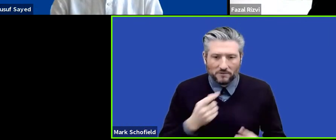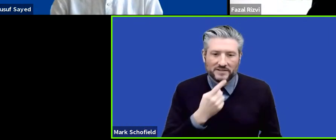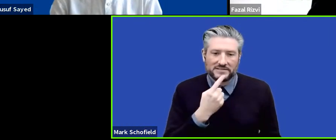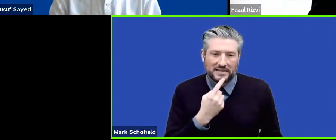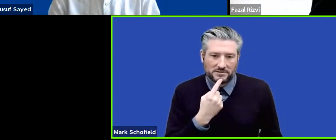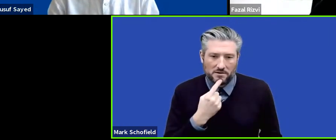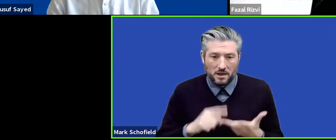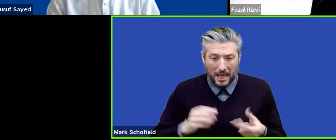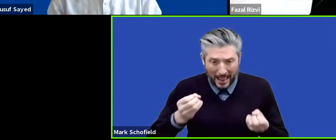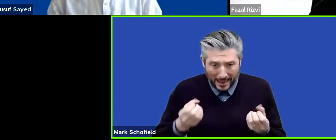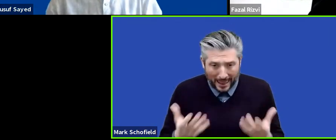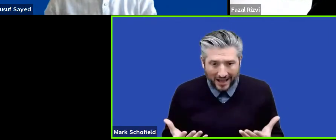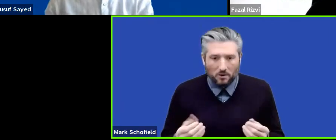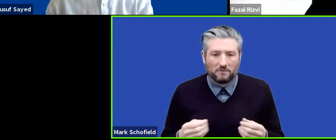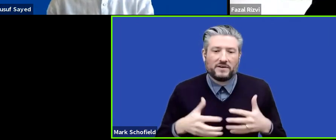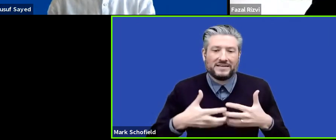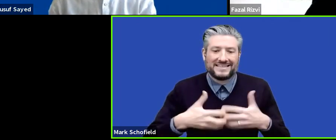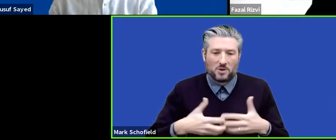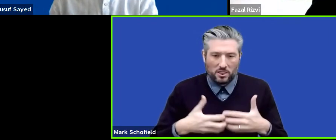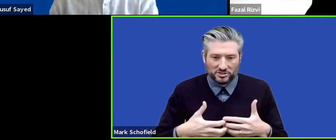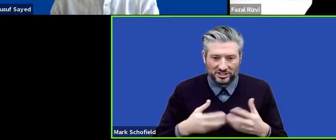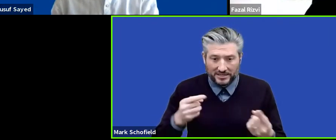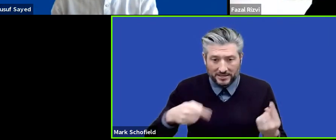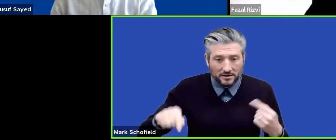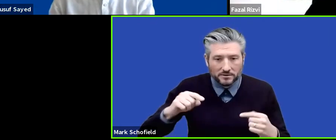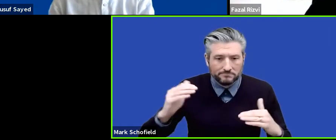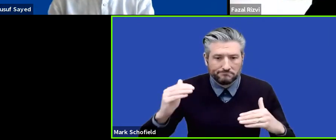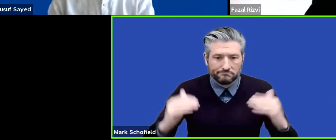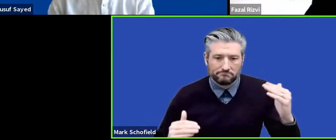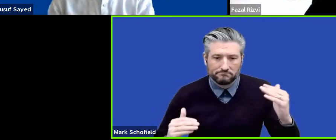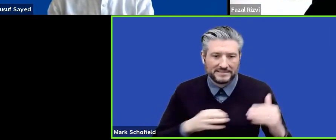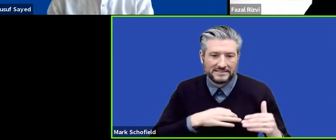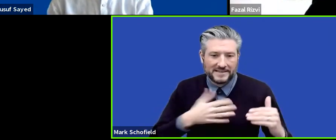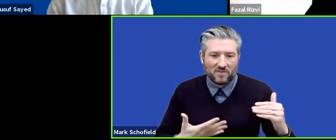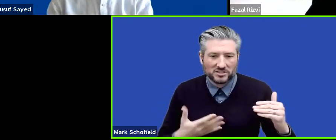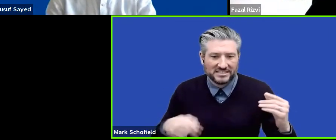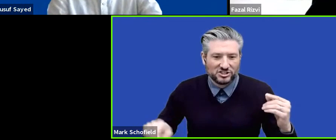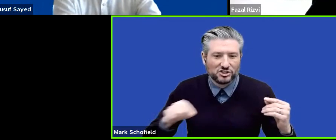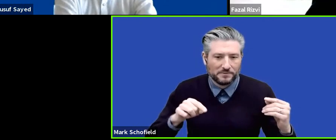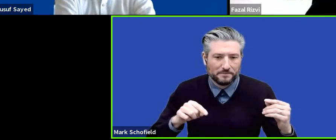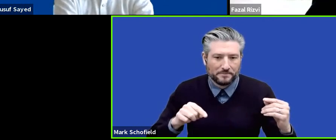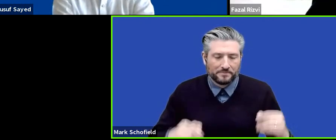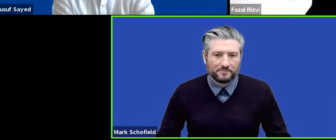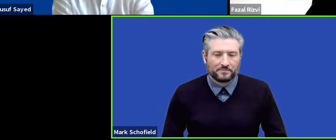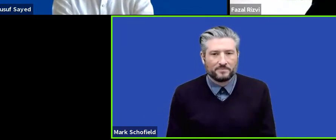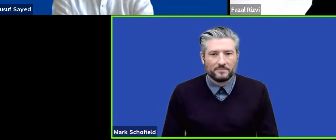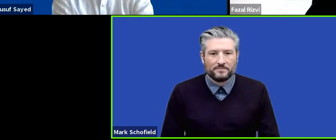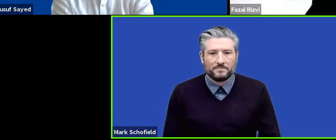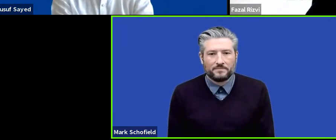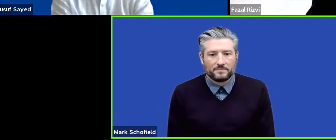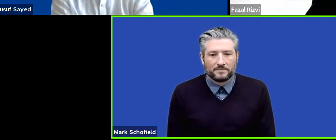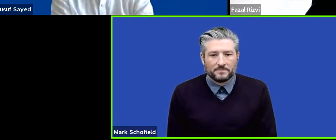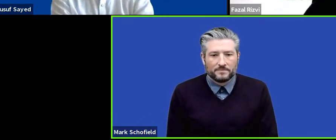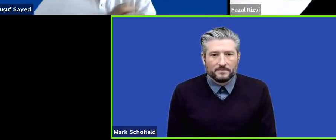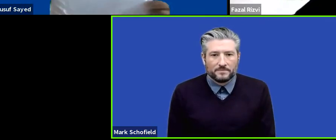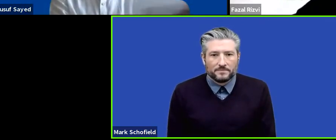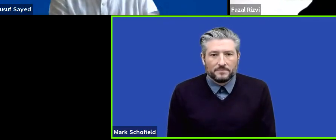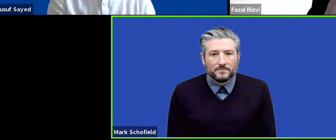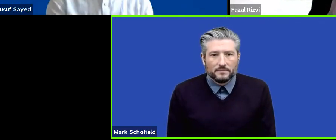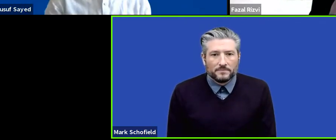been disadvantaged. But one of the key things that has been occurring during